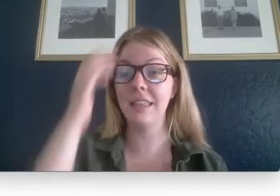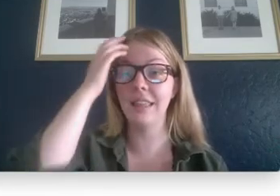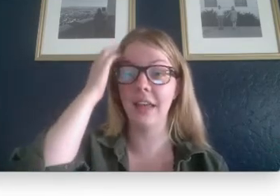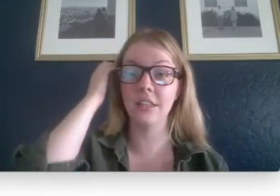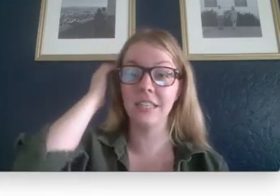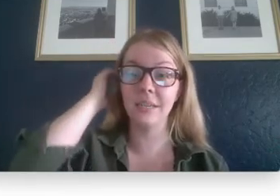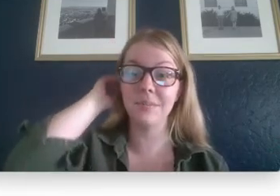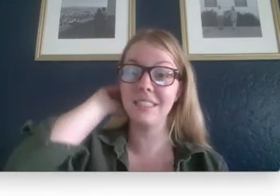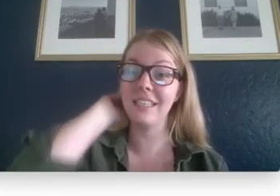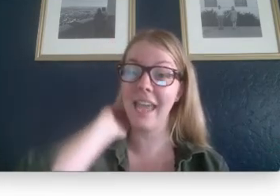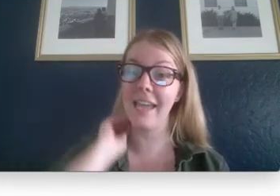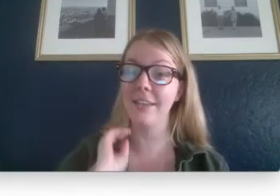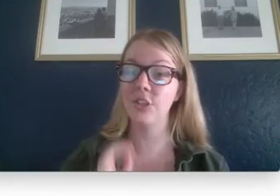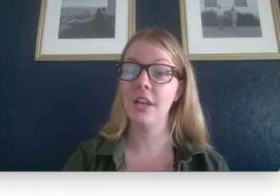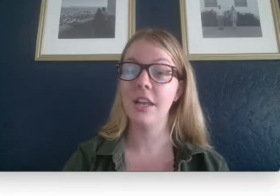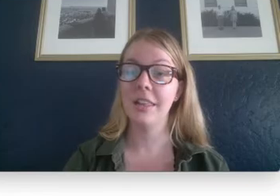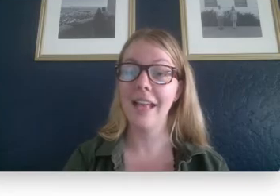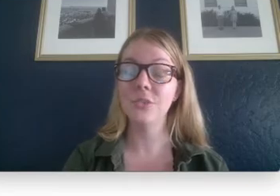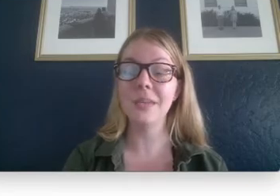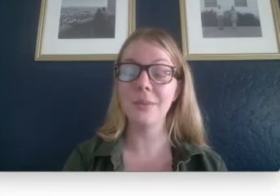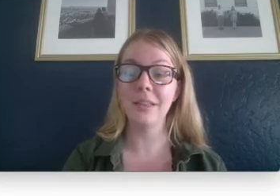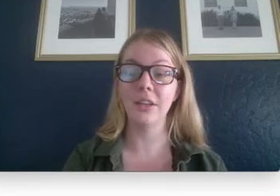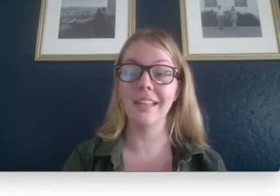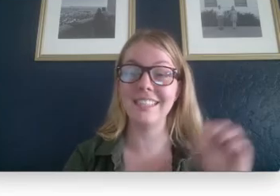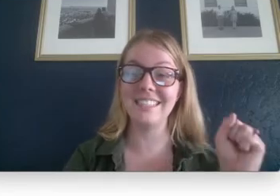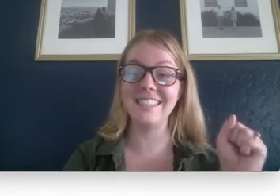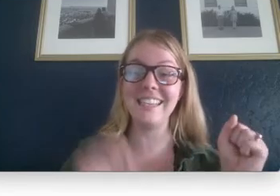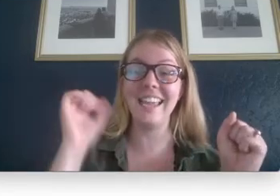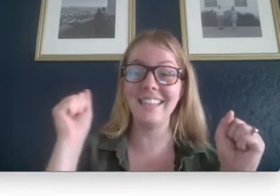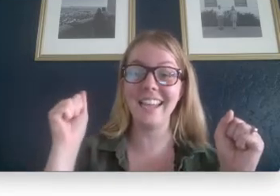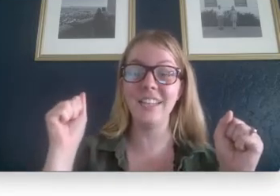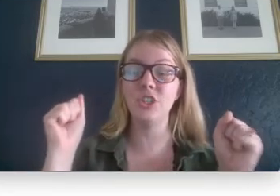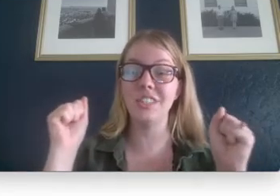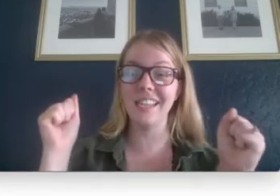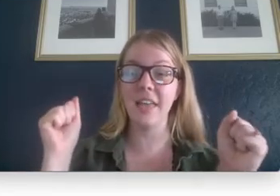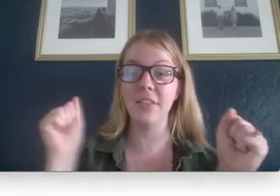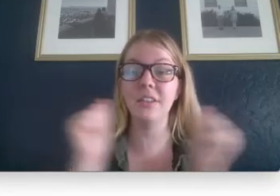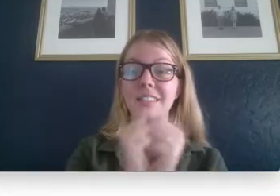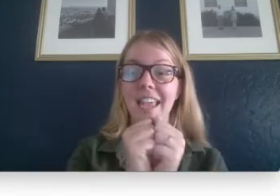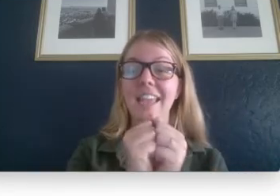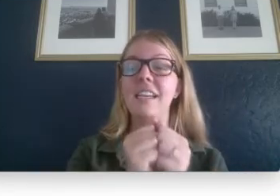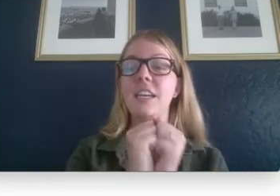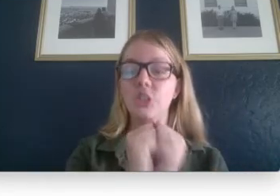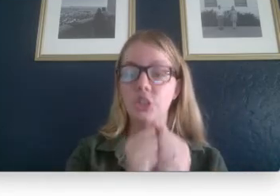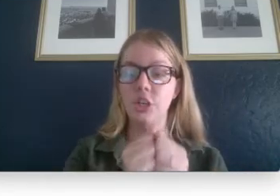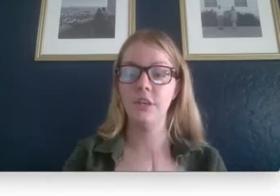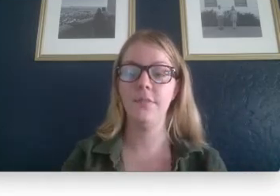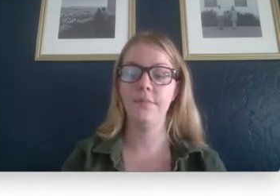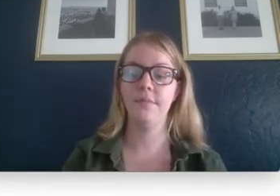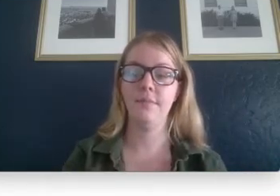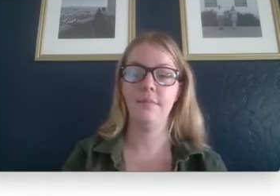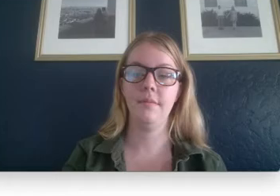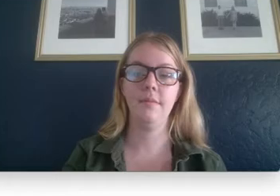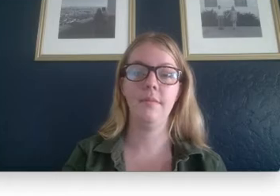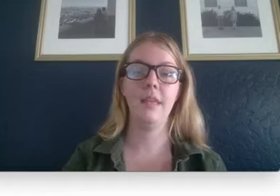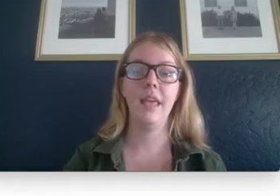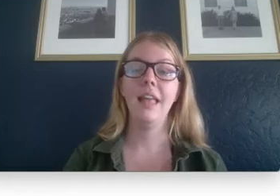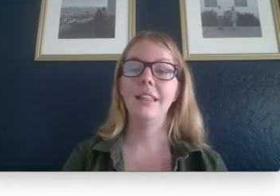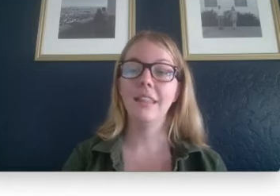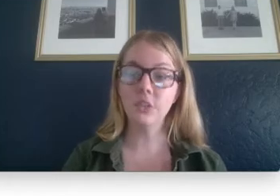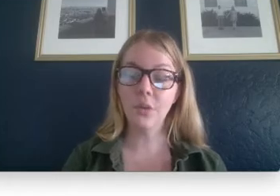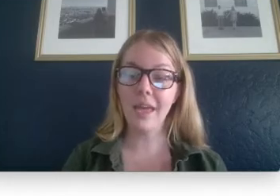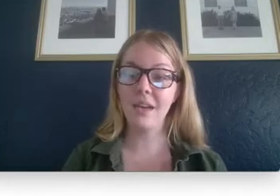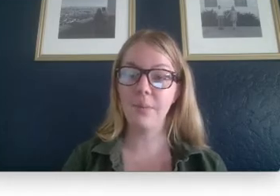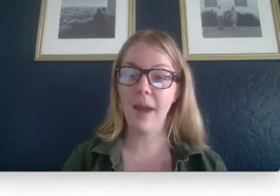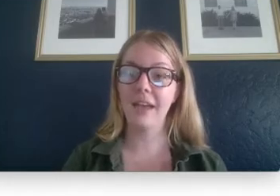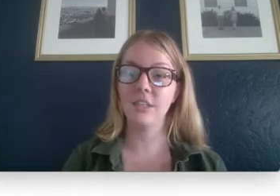be the letter team CH. Last week we learned that C and H together say ch.